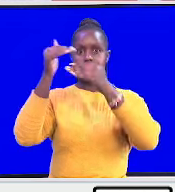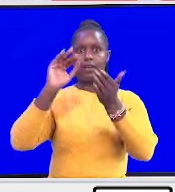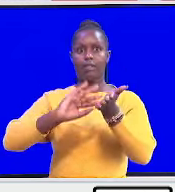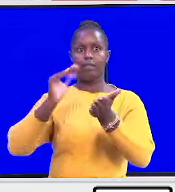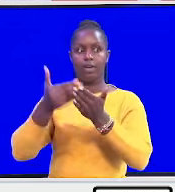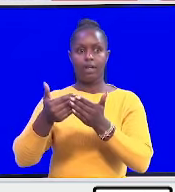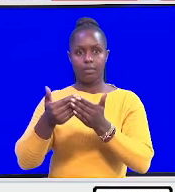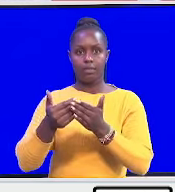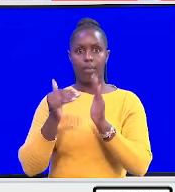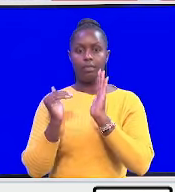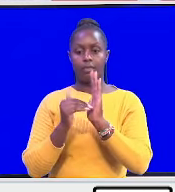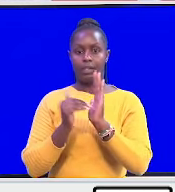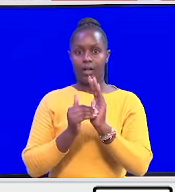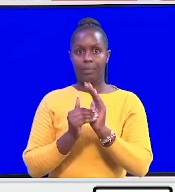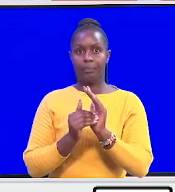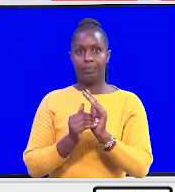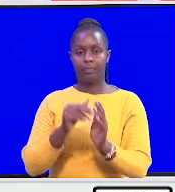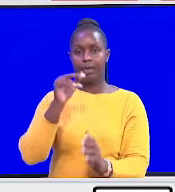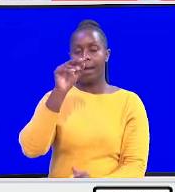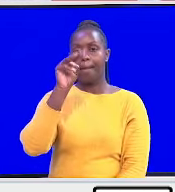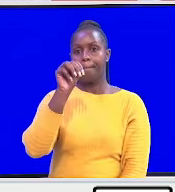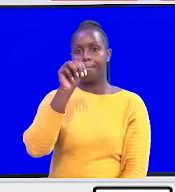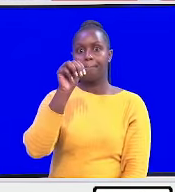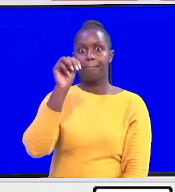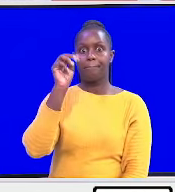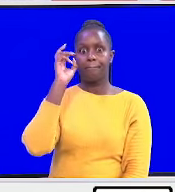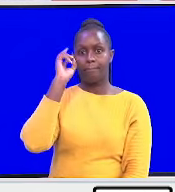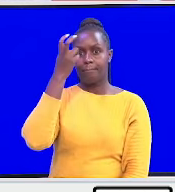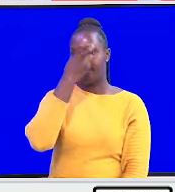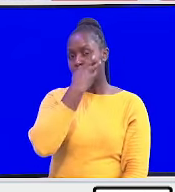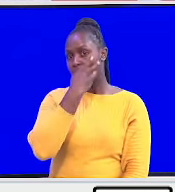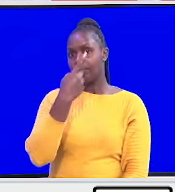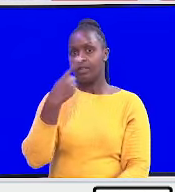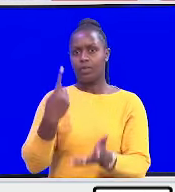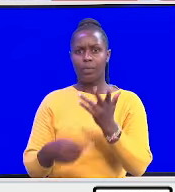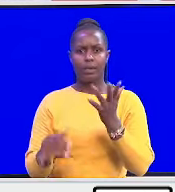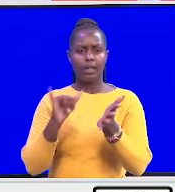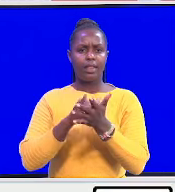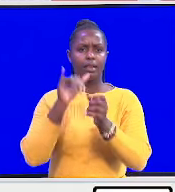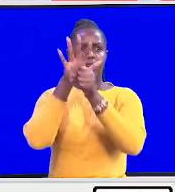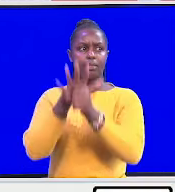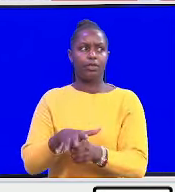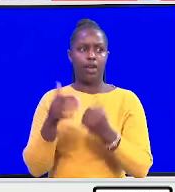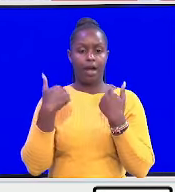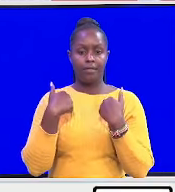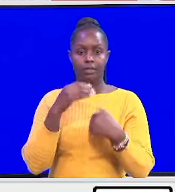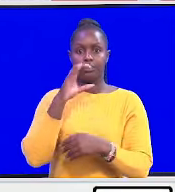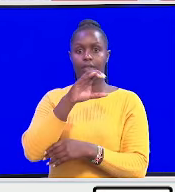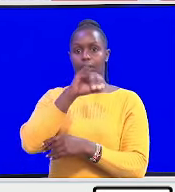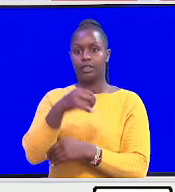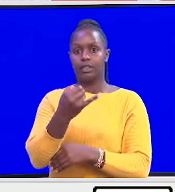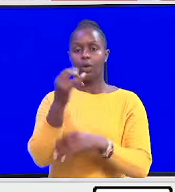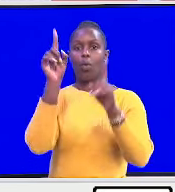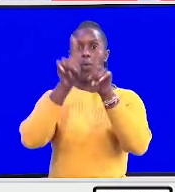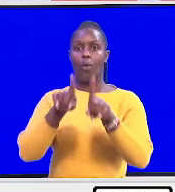model. Narc Kenya party leader Martha Karua has rejected it, citing discrimination. Chief Justice Martha Koome, on the other